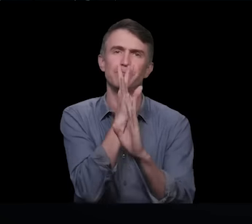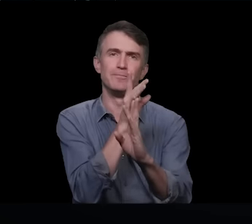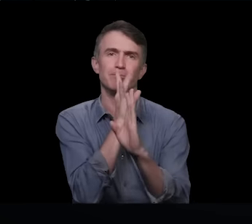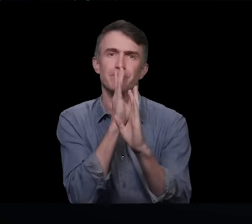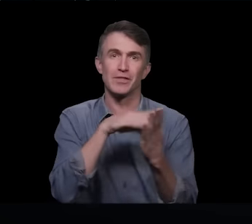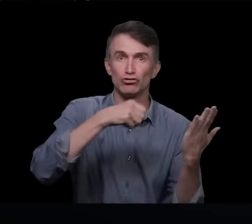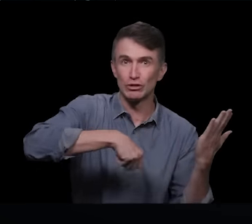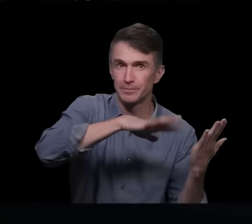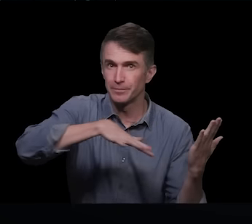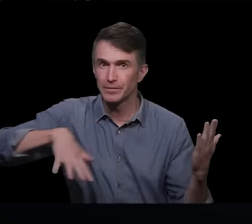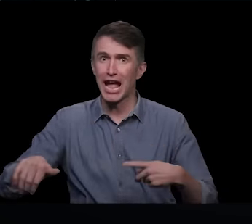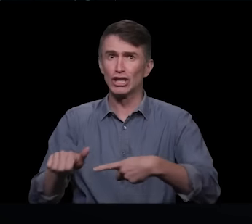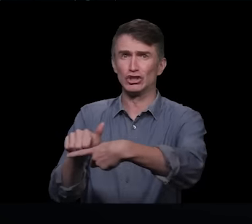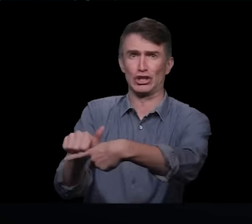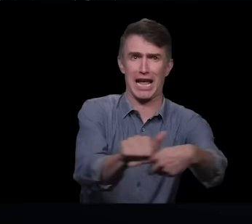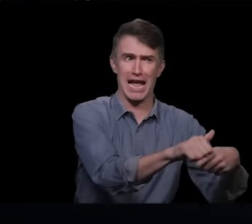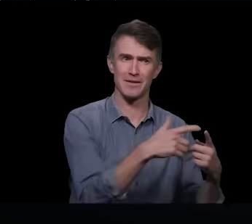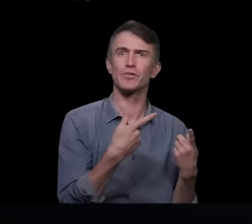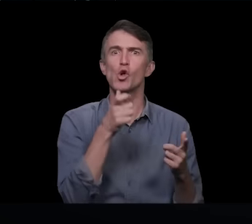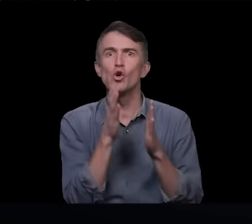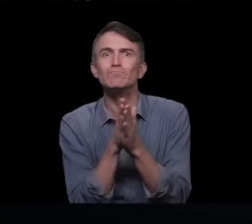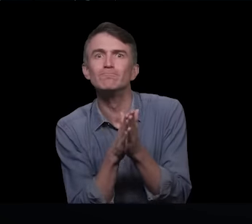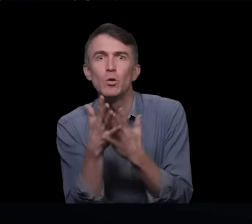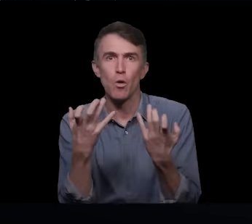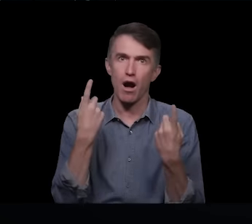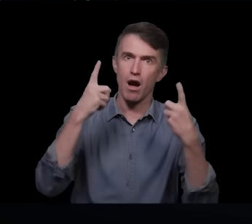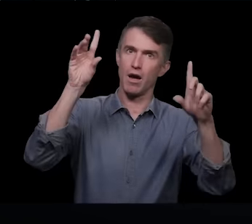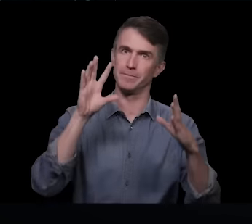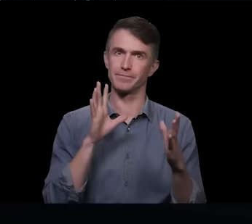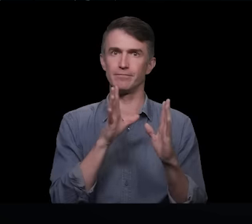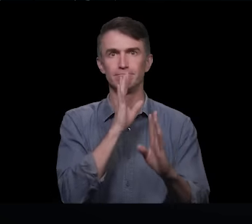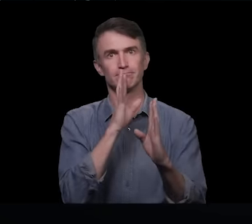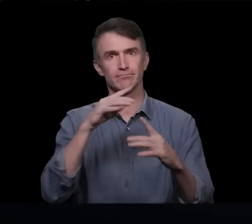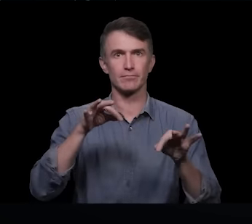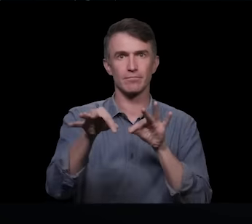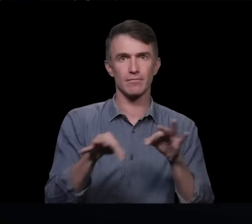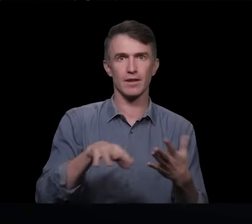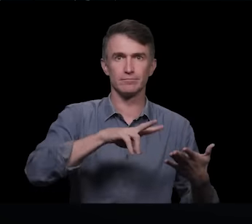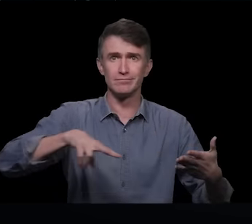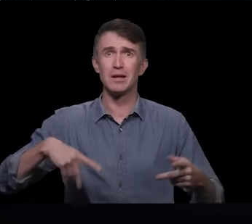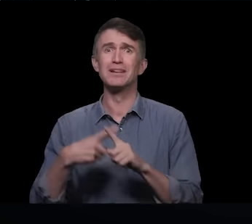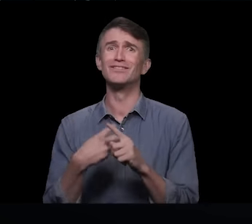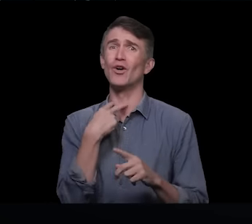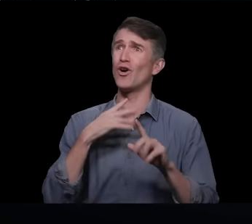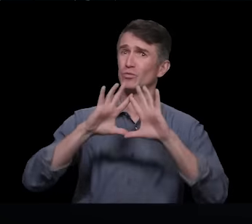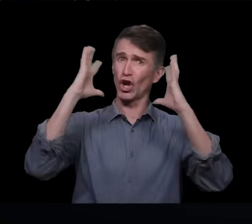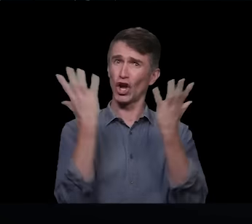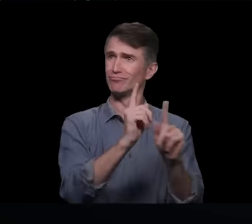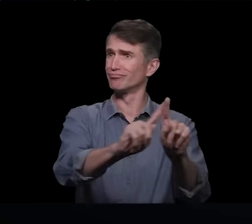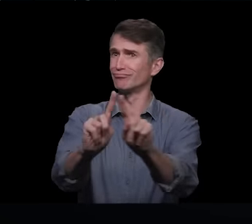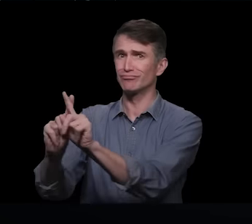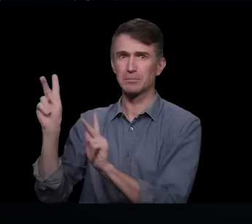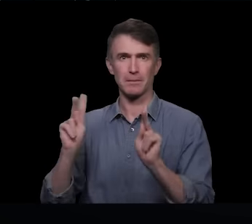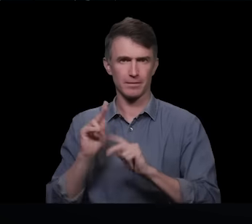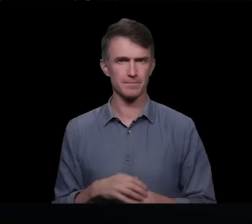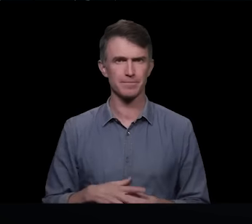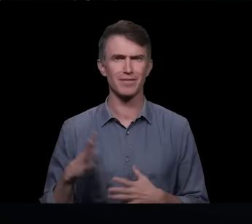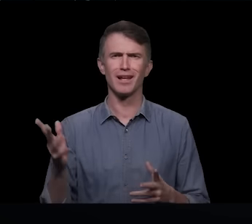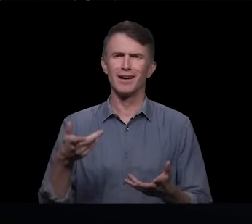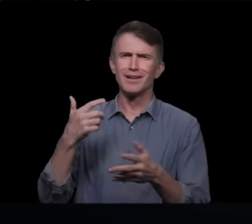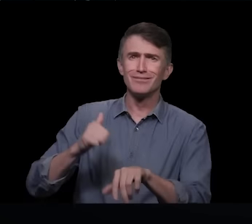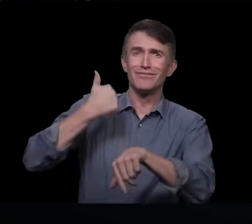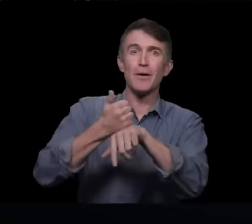narrated thousands of scripts and trained hundreds of aspiring audio description scriptwriters and voicers around the